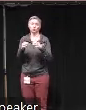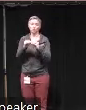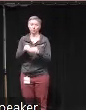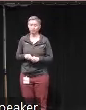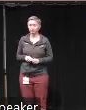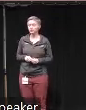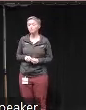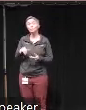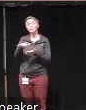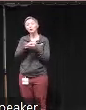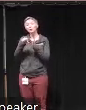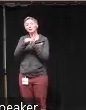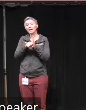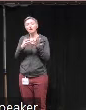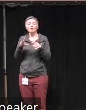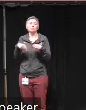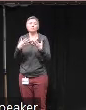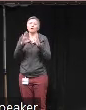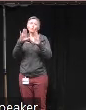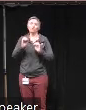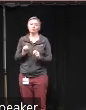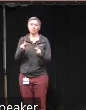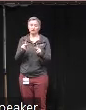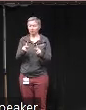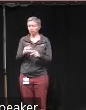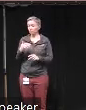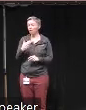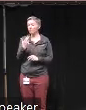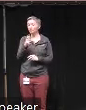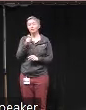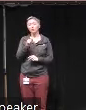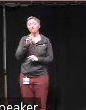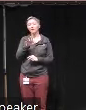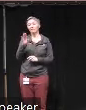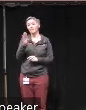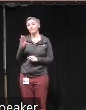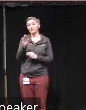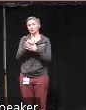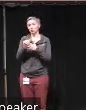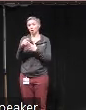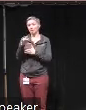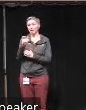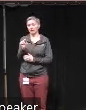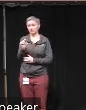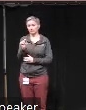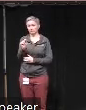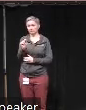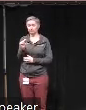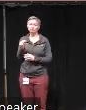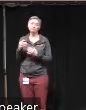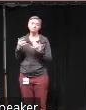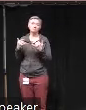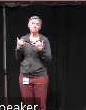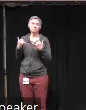already providing a wonderful opportunity. There is a $13.5 billion pilot that's being